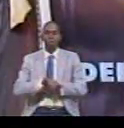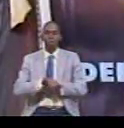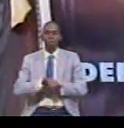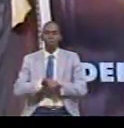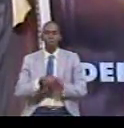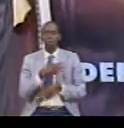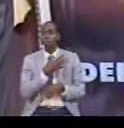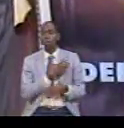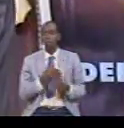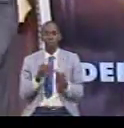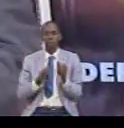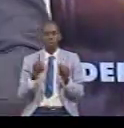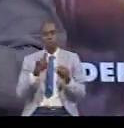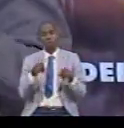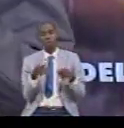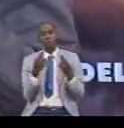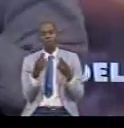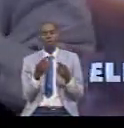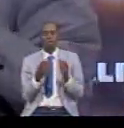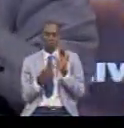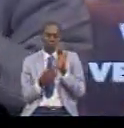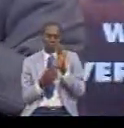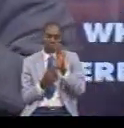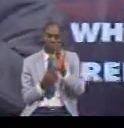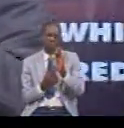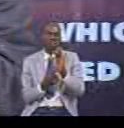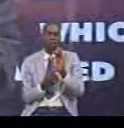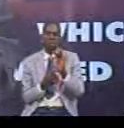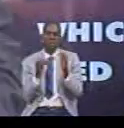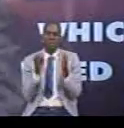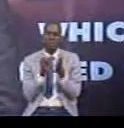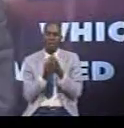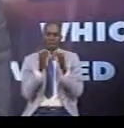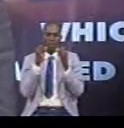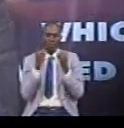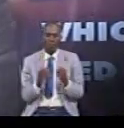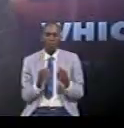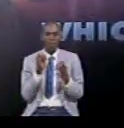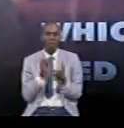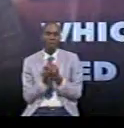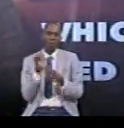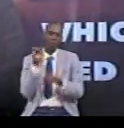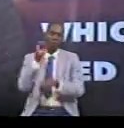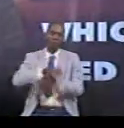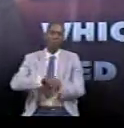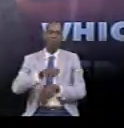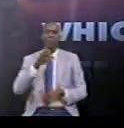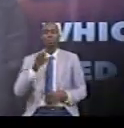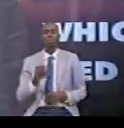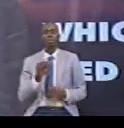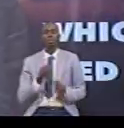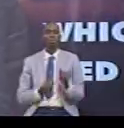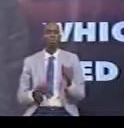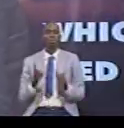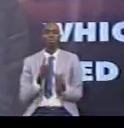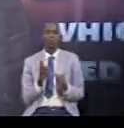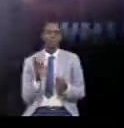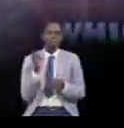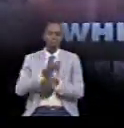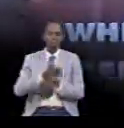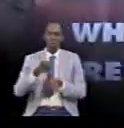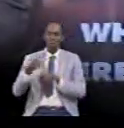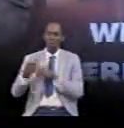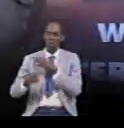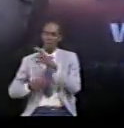And everywhere you go, demonstrate the power that overcomes. Overcoming the